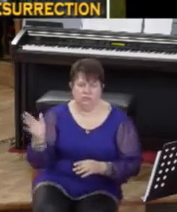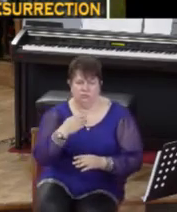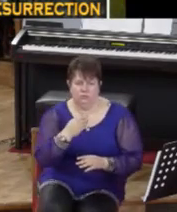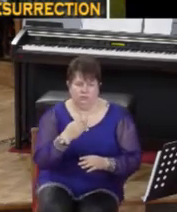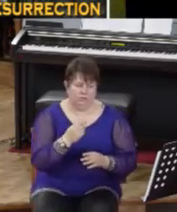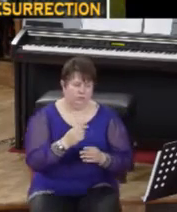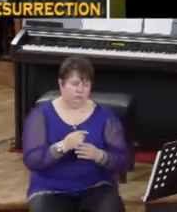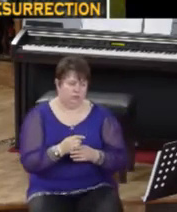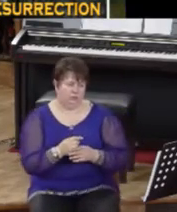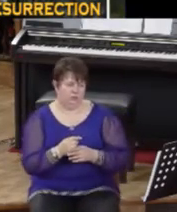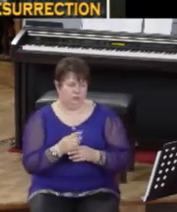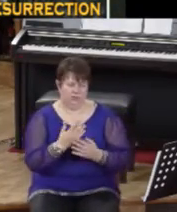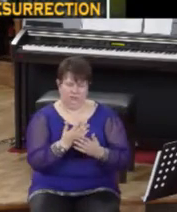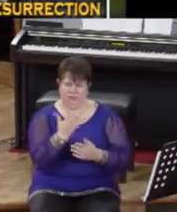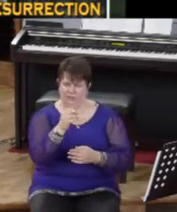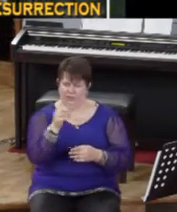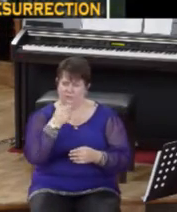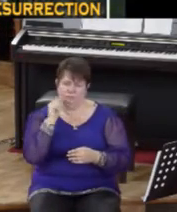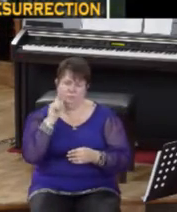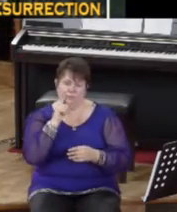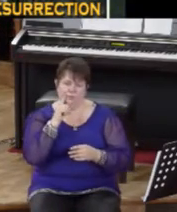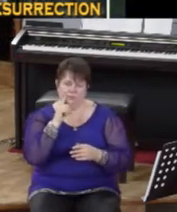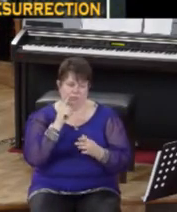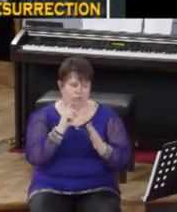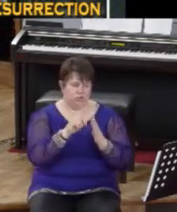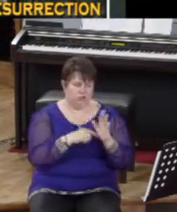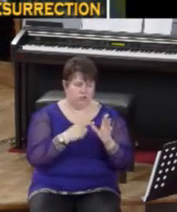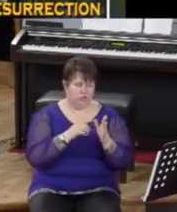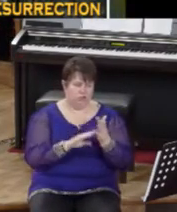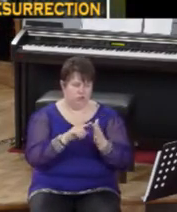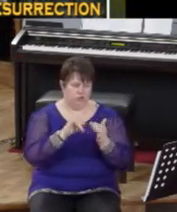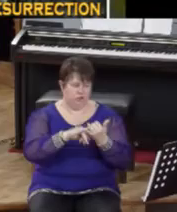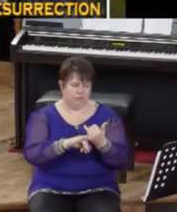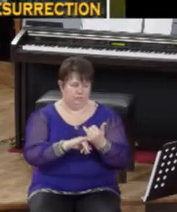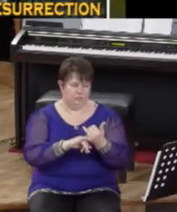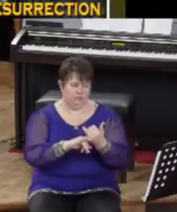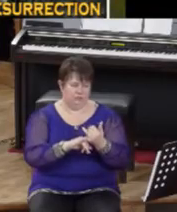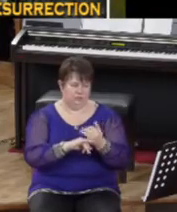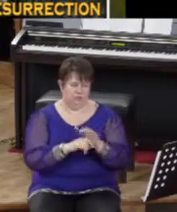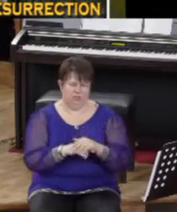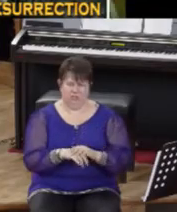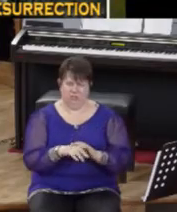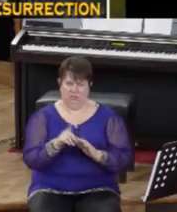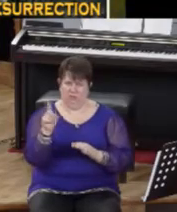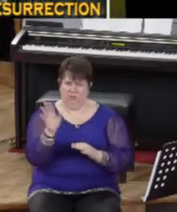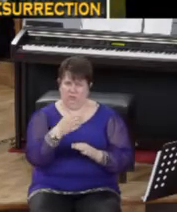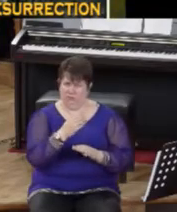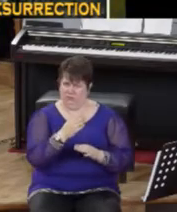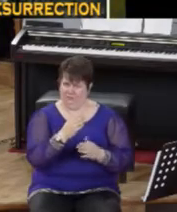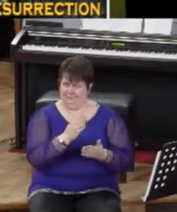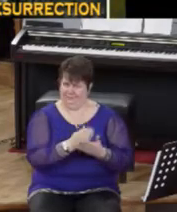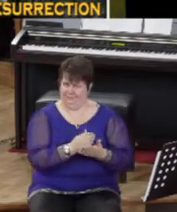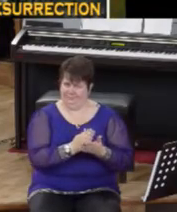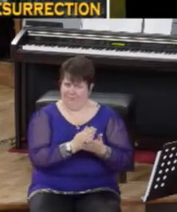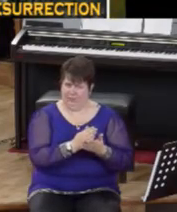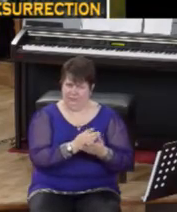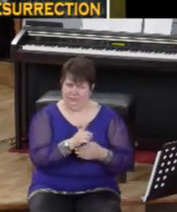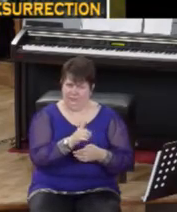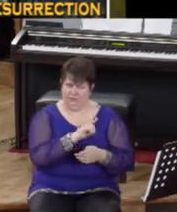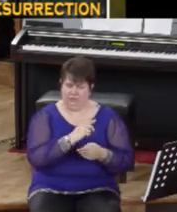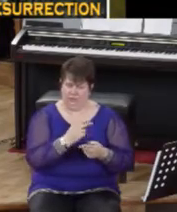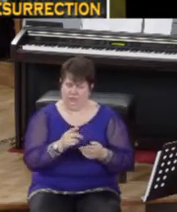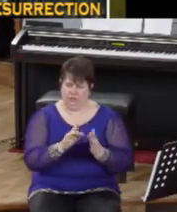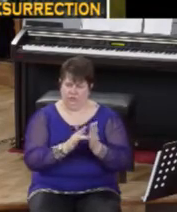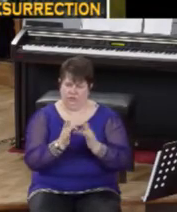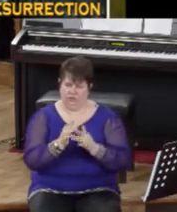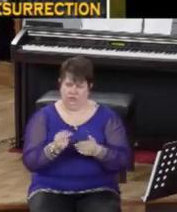half-brother of Jesus, a crowd of 500 or more disciples, all had a vested interest in believing that Jesus had risen